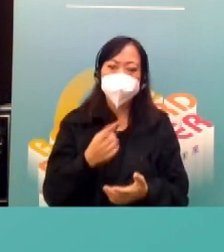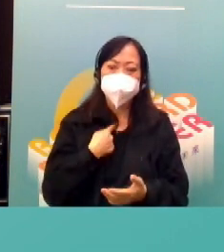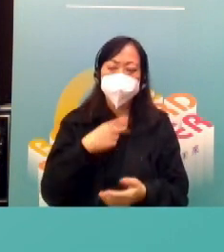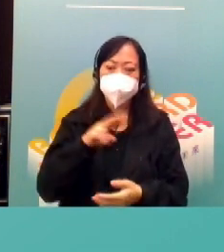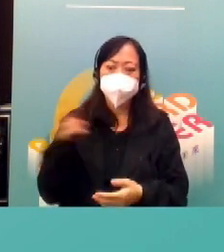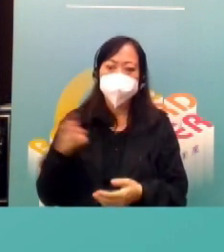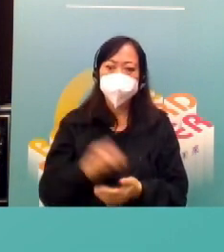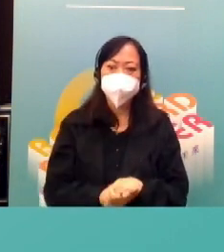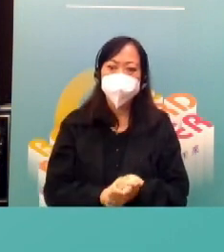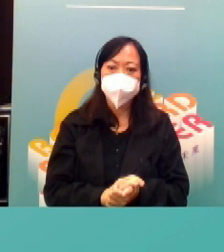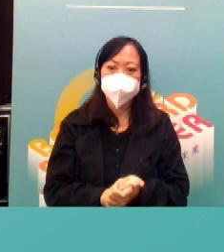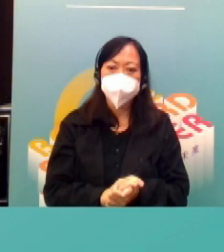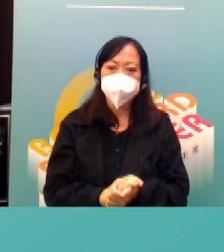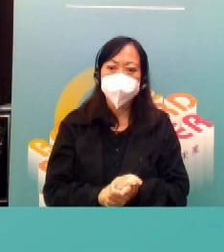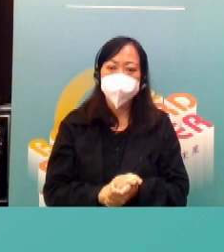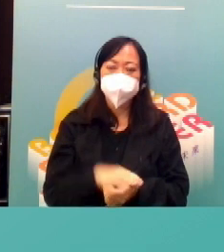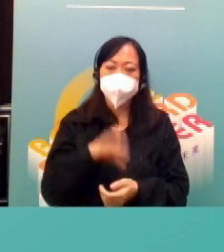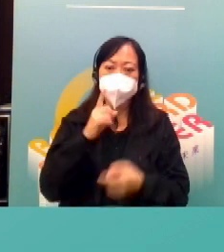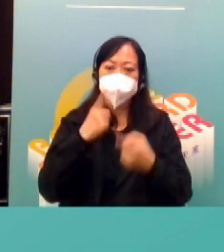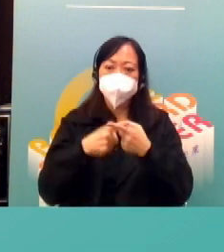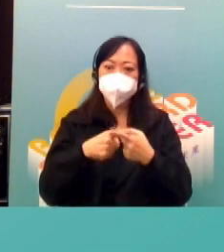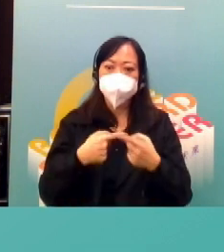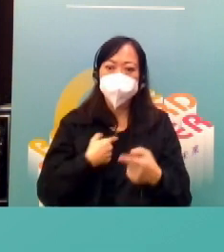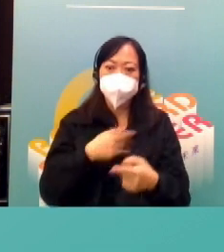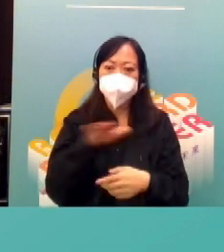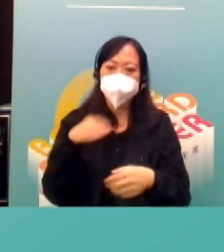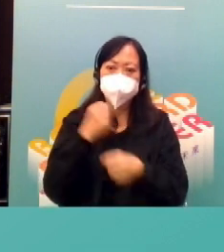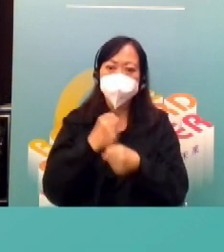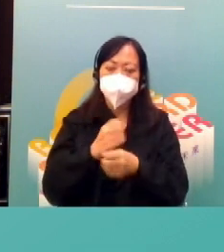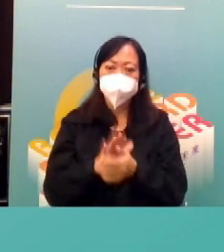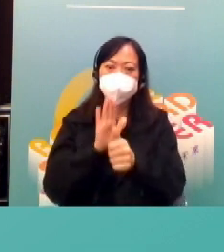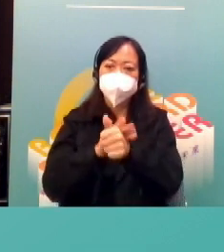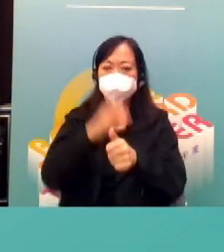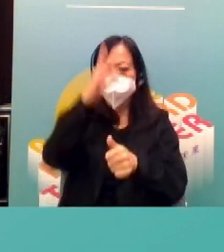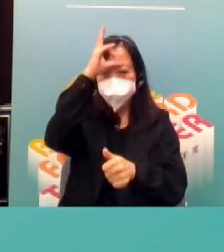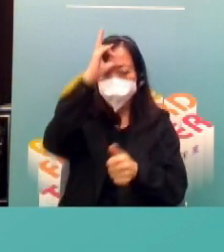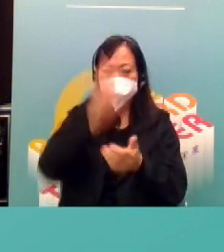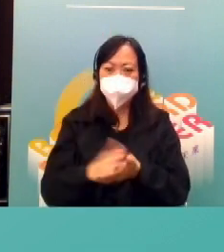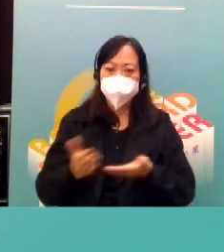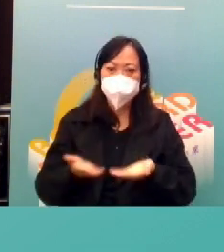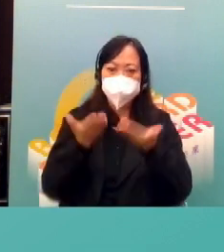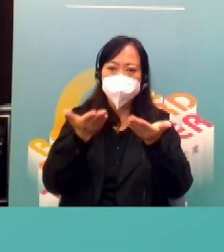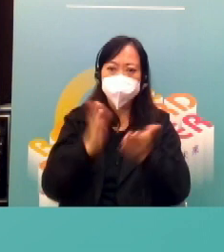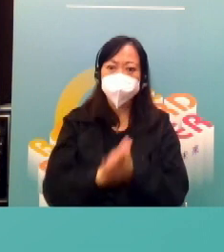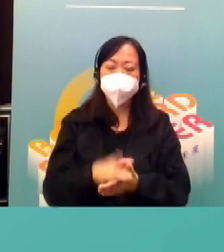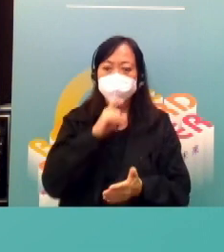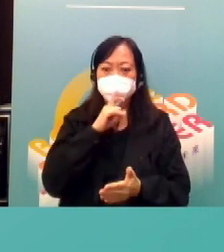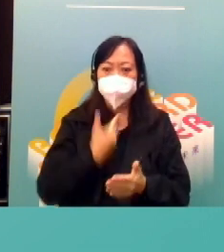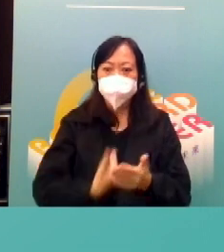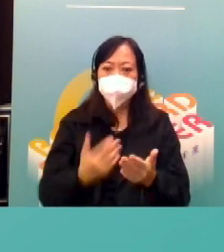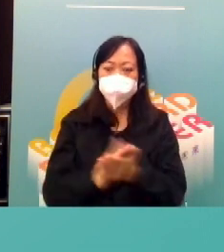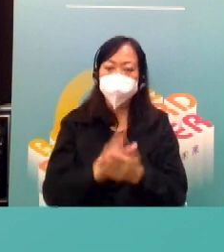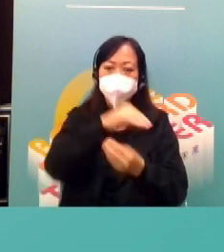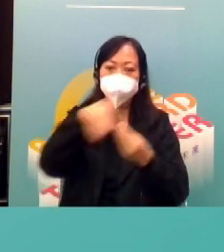is really to support governments to put in place an enabling environment to get businesses and investors, or